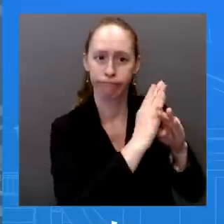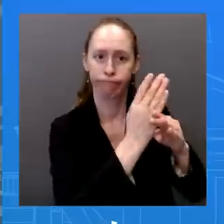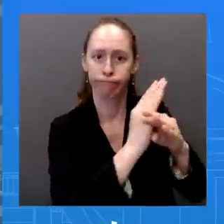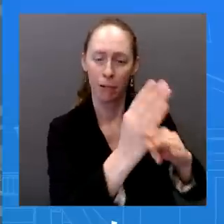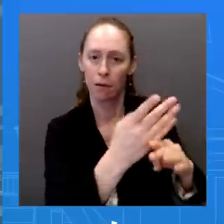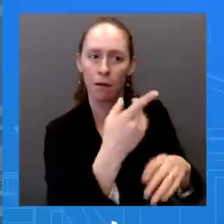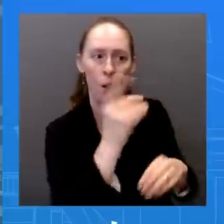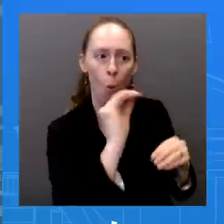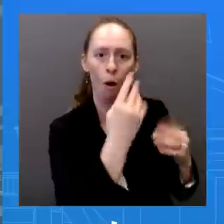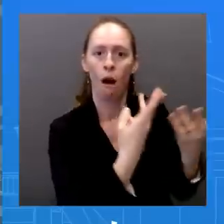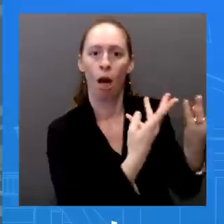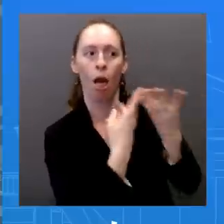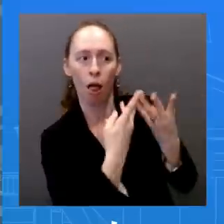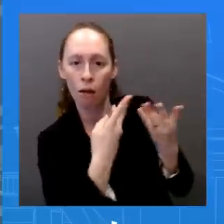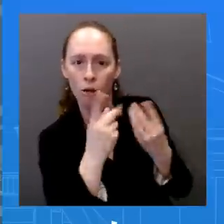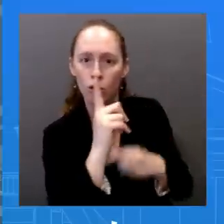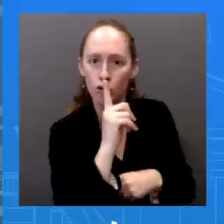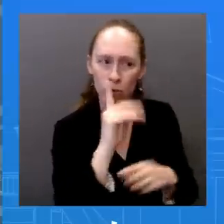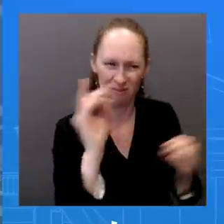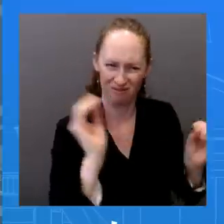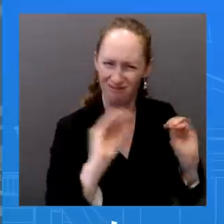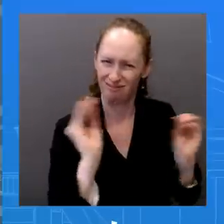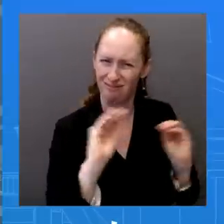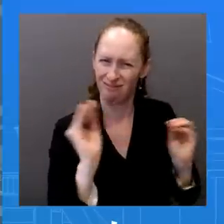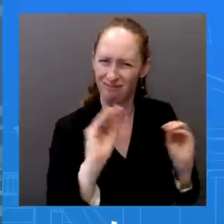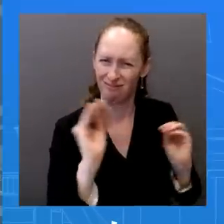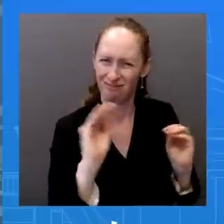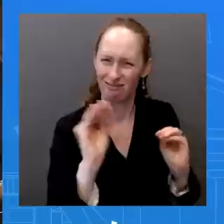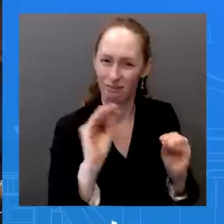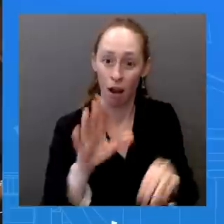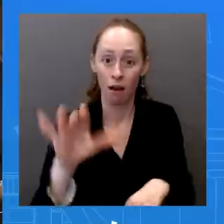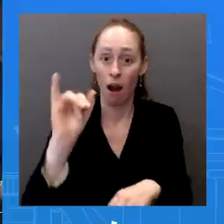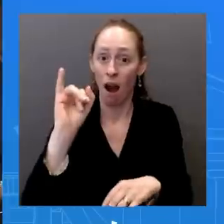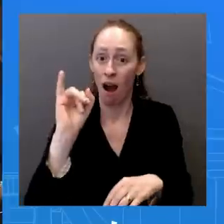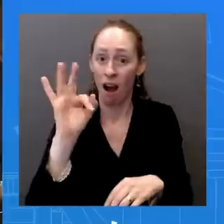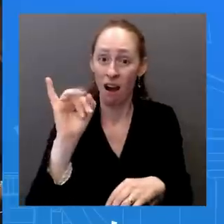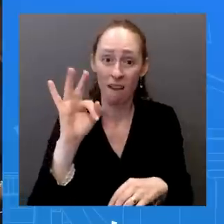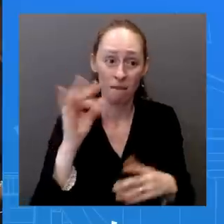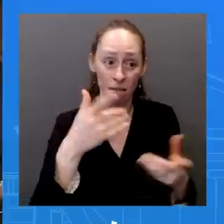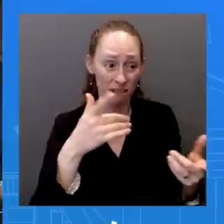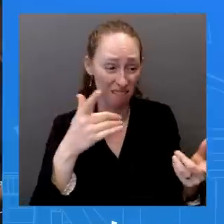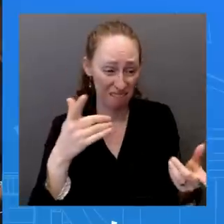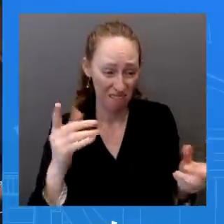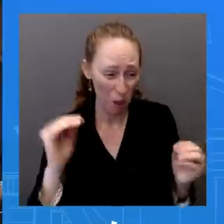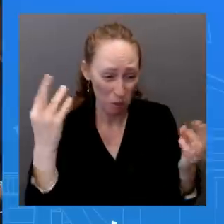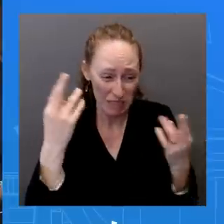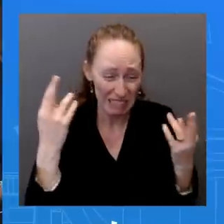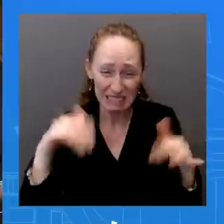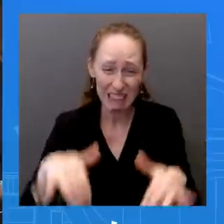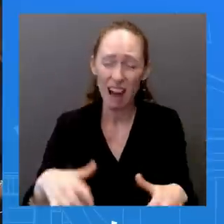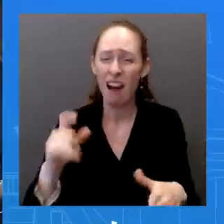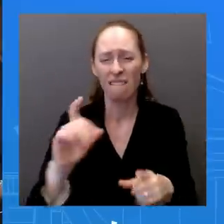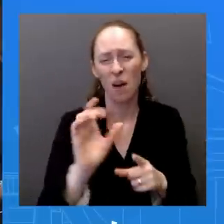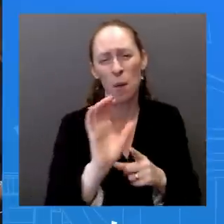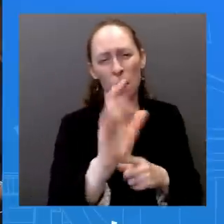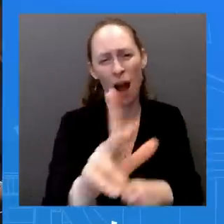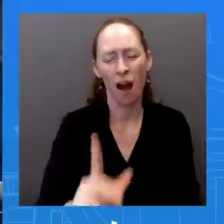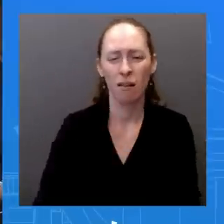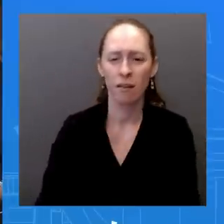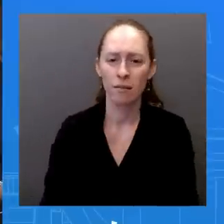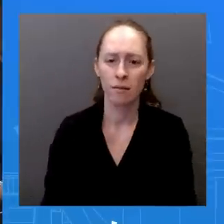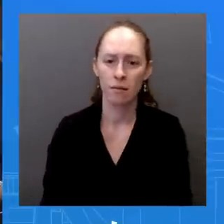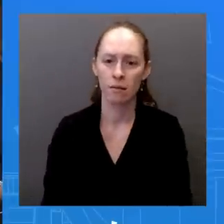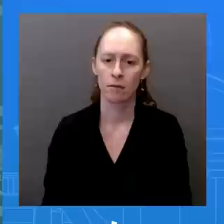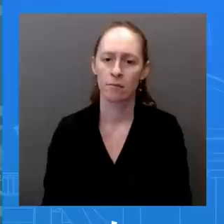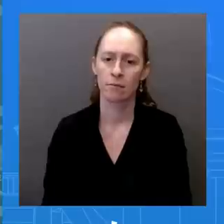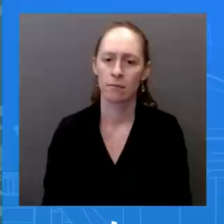to remain will be removed or expelled. Just a quick follow-up. You mentioned a change in pattern. Is that a sign that there needs to be a change in strategy from the administration to